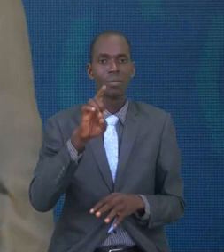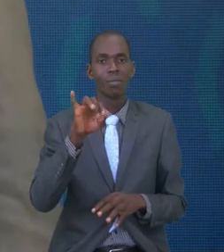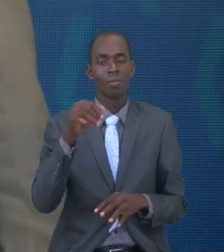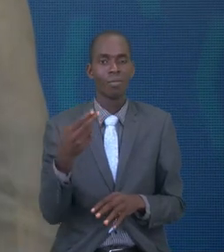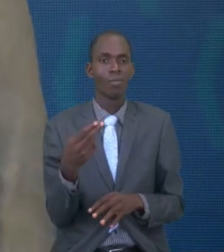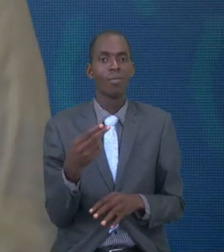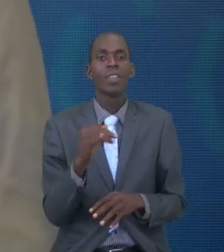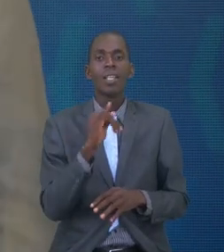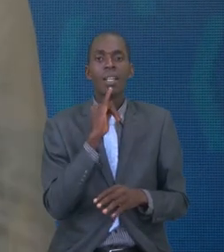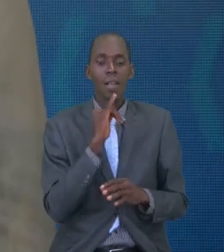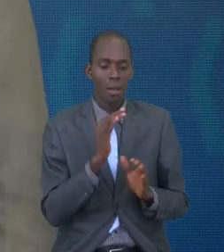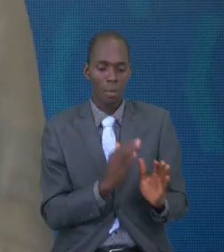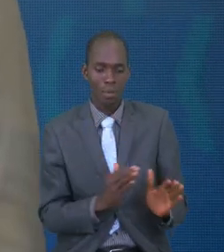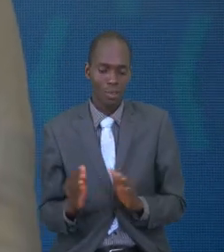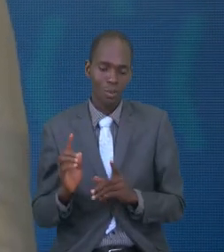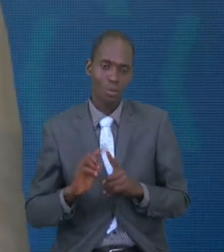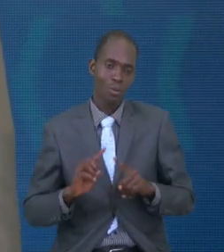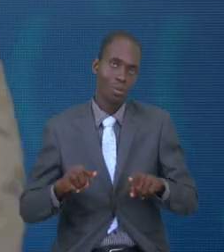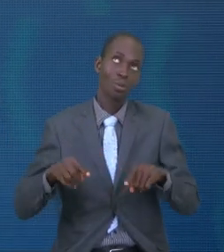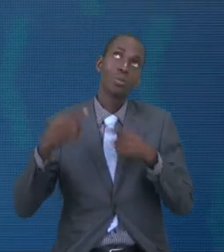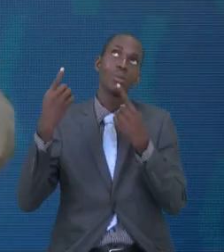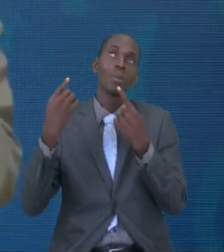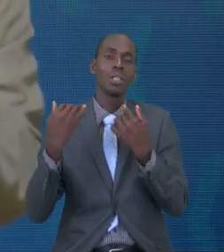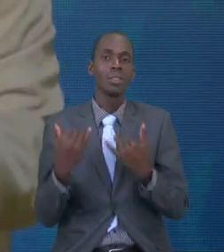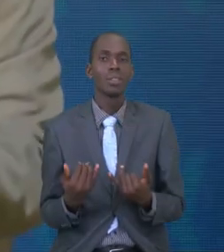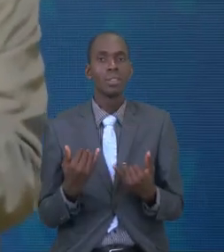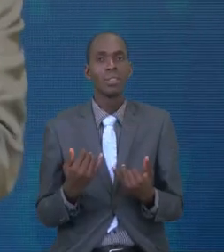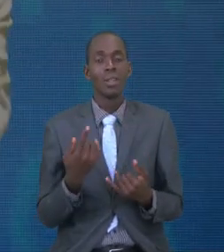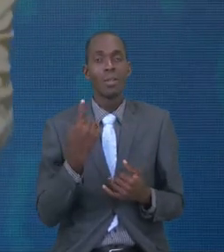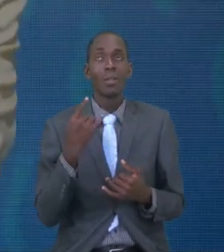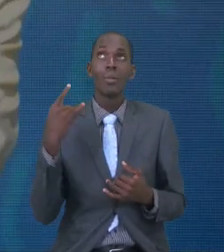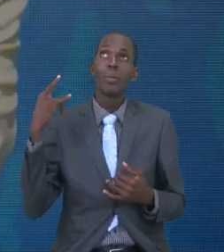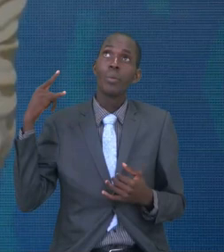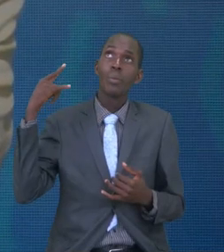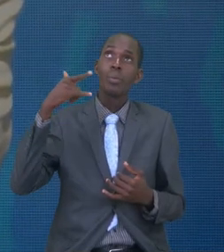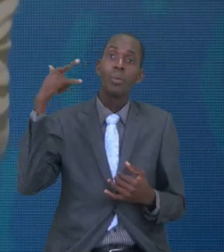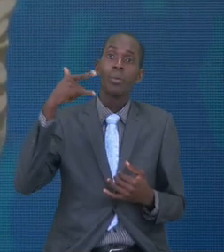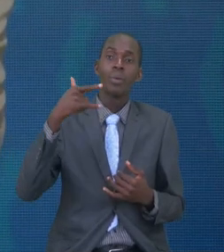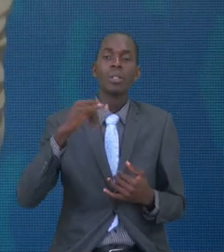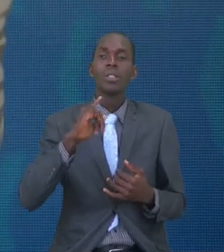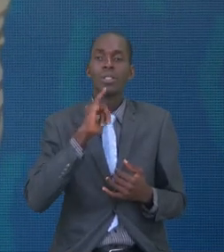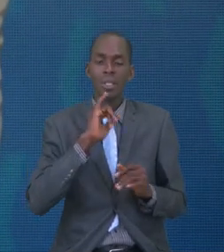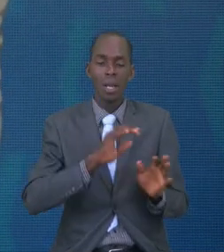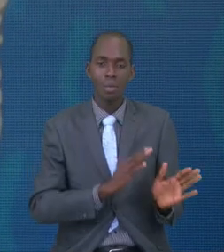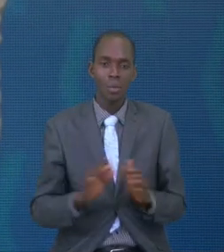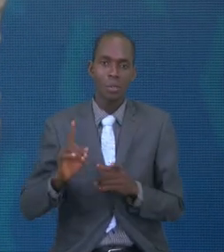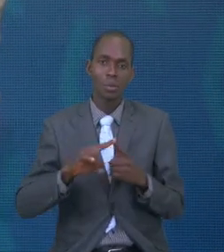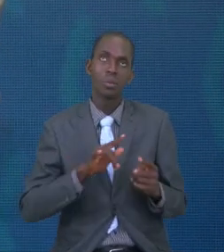is about to go now. The plane is about to go off.